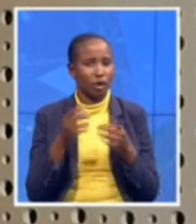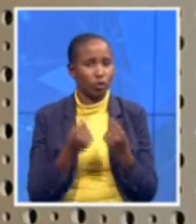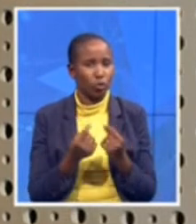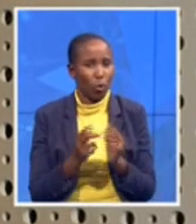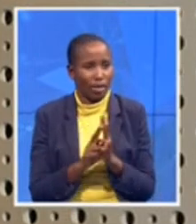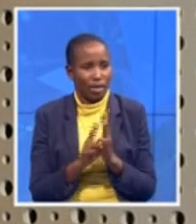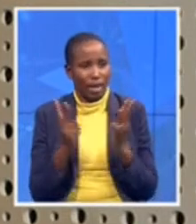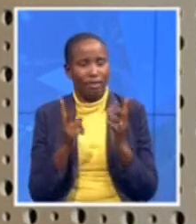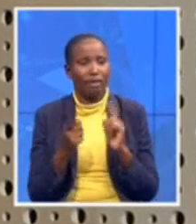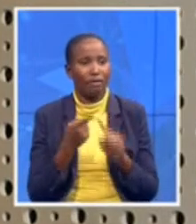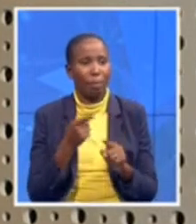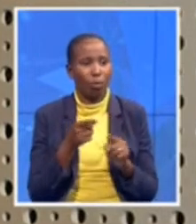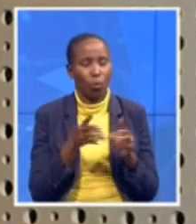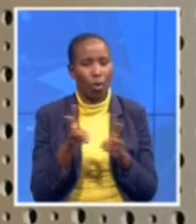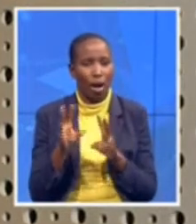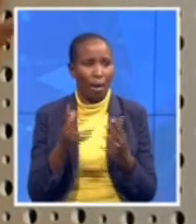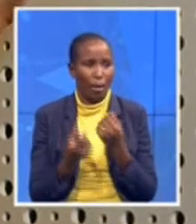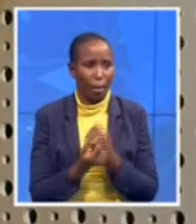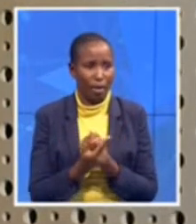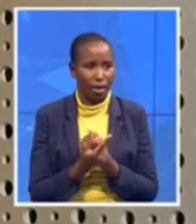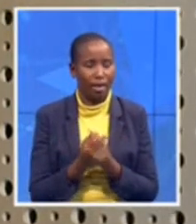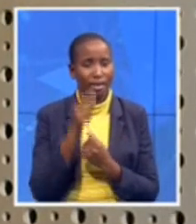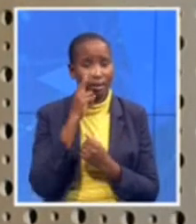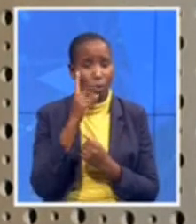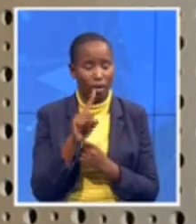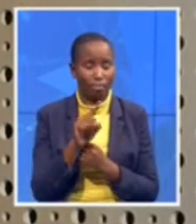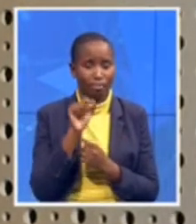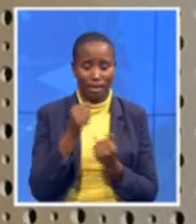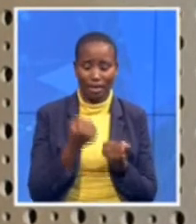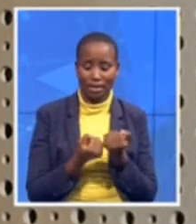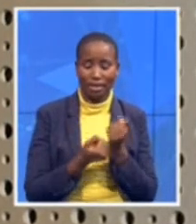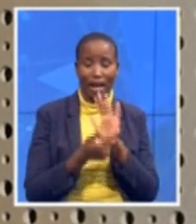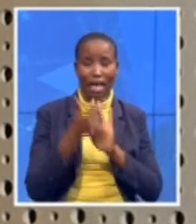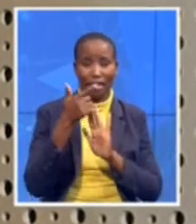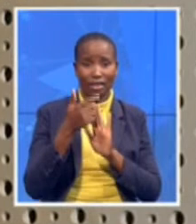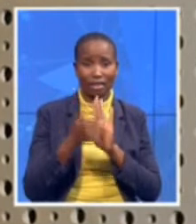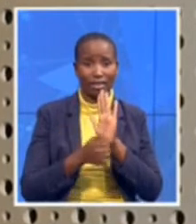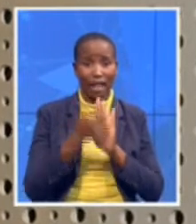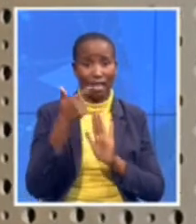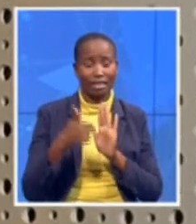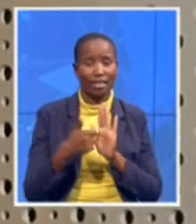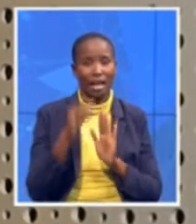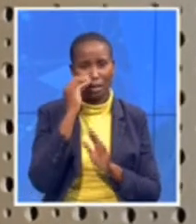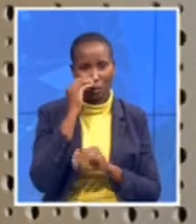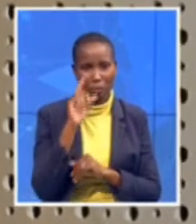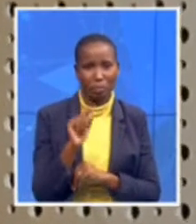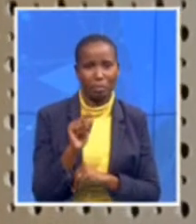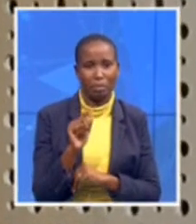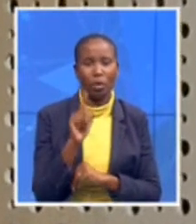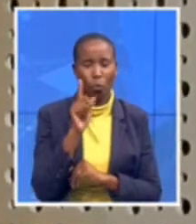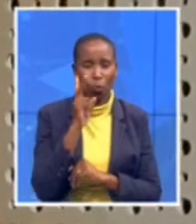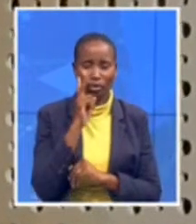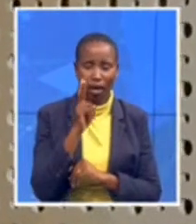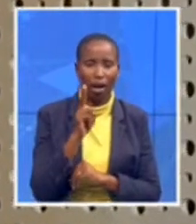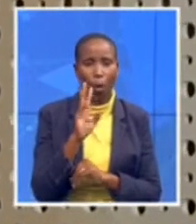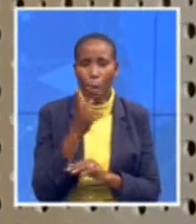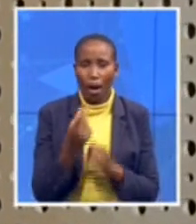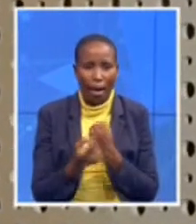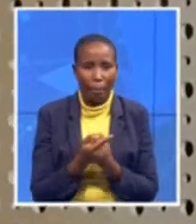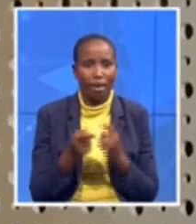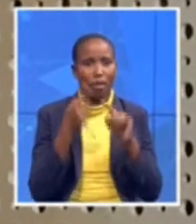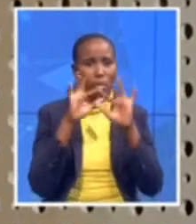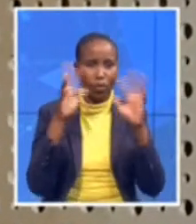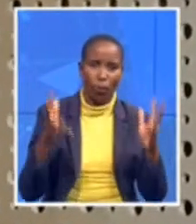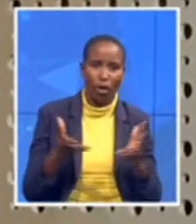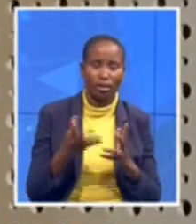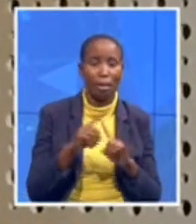look at this slide, which is very interesting, it will tell you what is happening across the world. But of major significance, you can see, it's just that